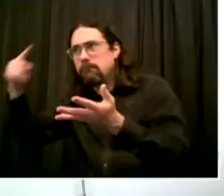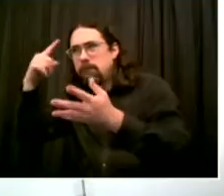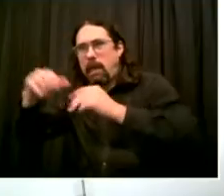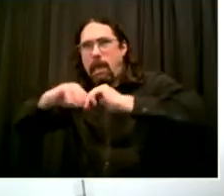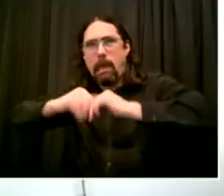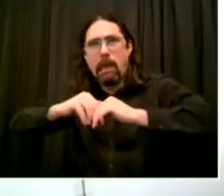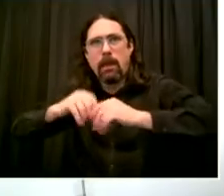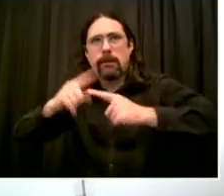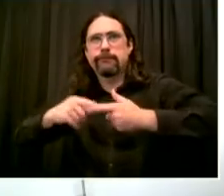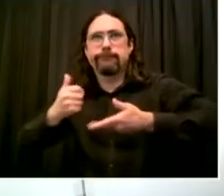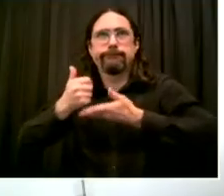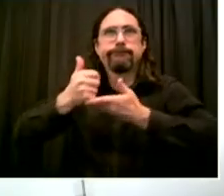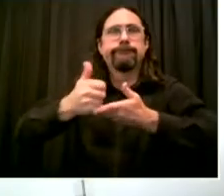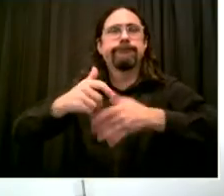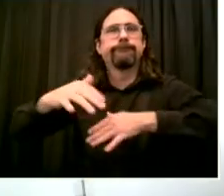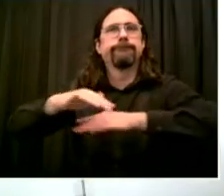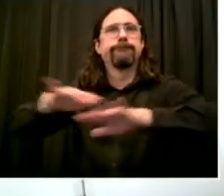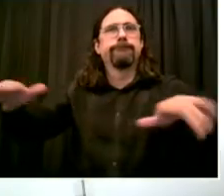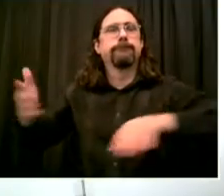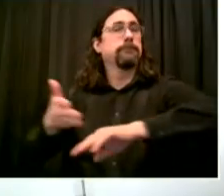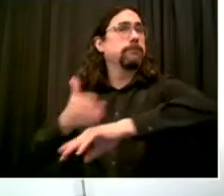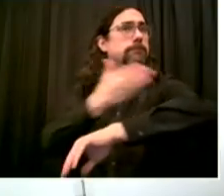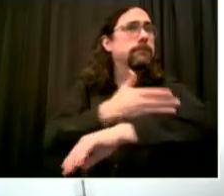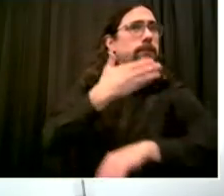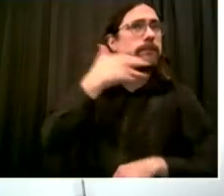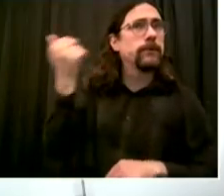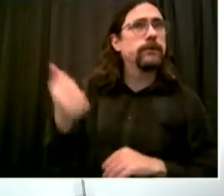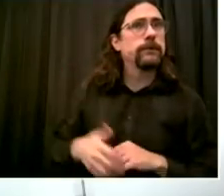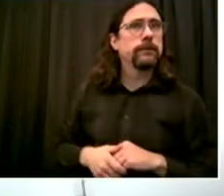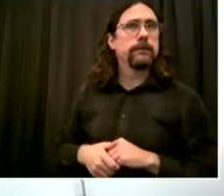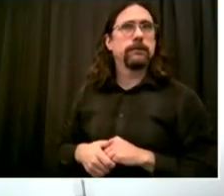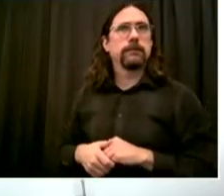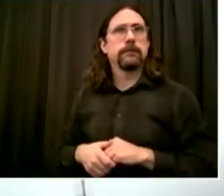toward moving forward as a city. We cannot